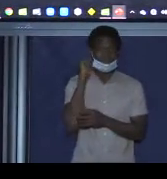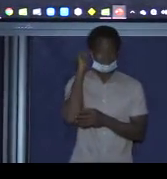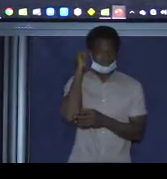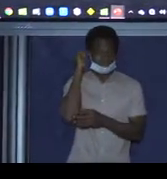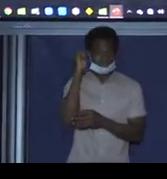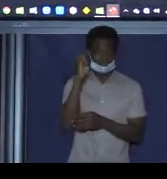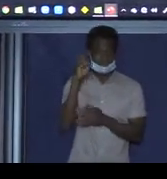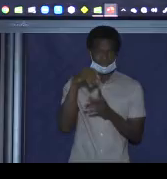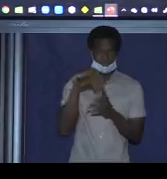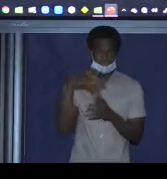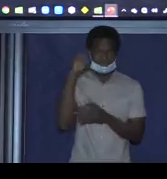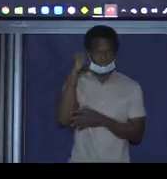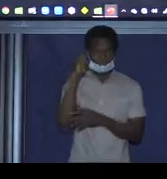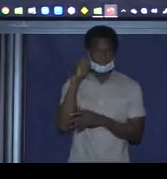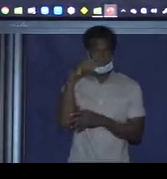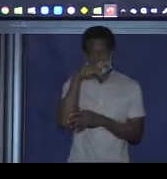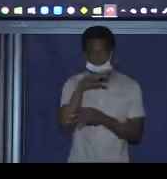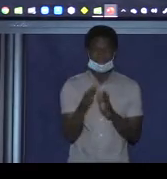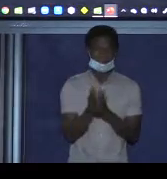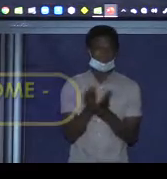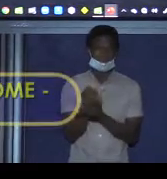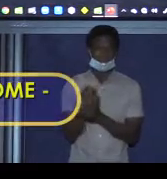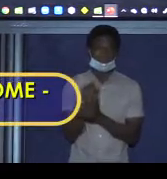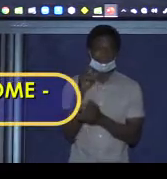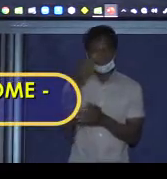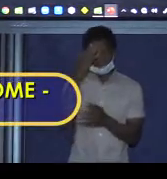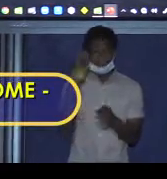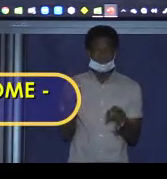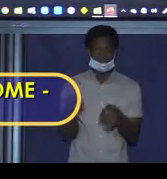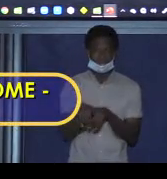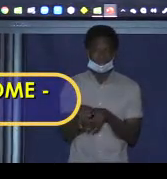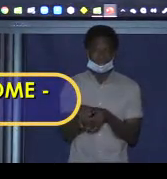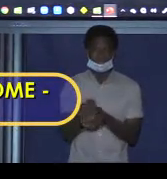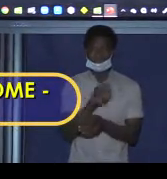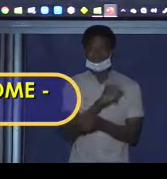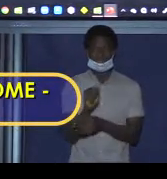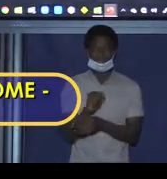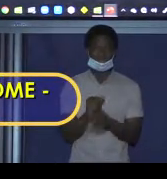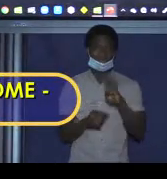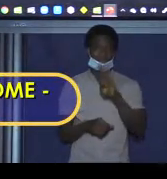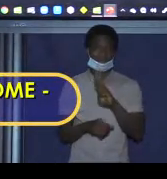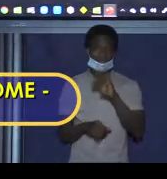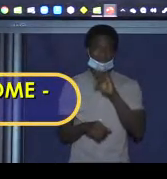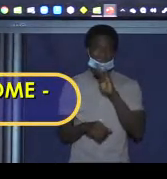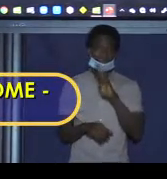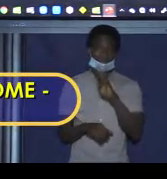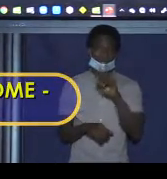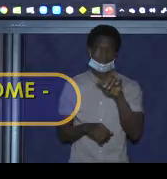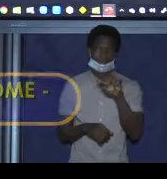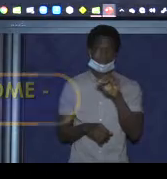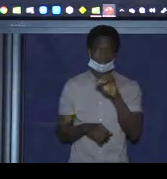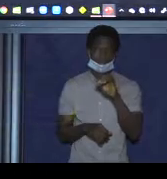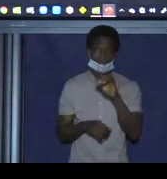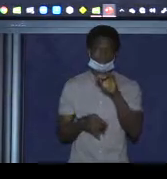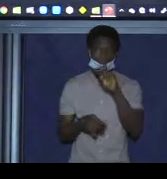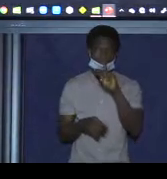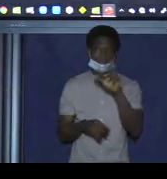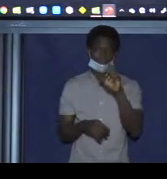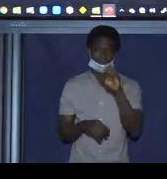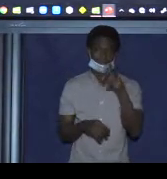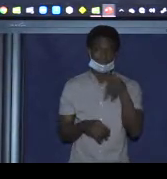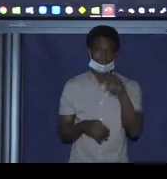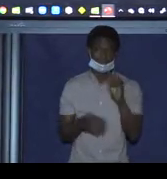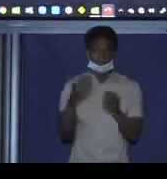she steals books. That person is referred to as a biblioclept. Please note it.